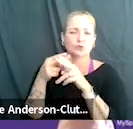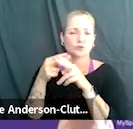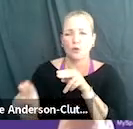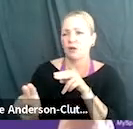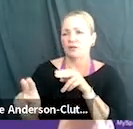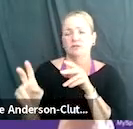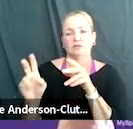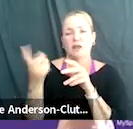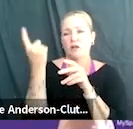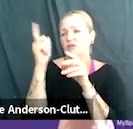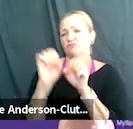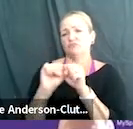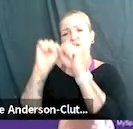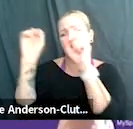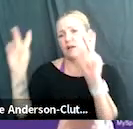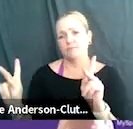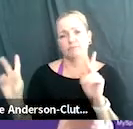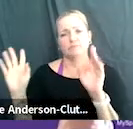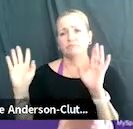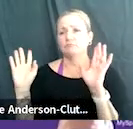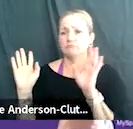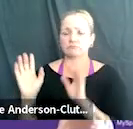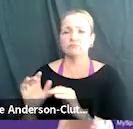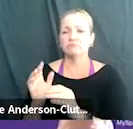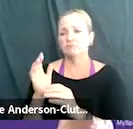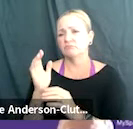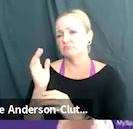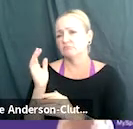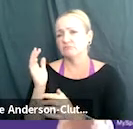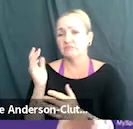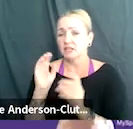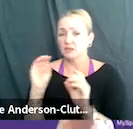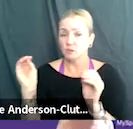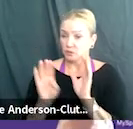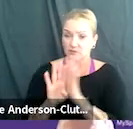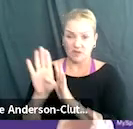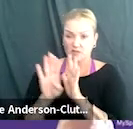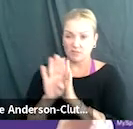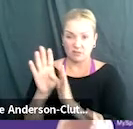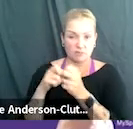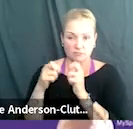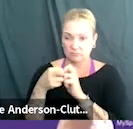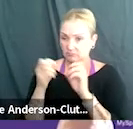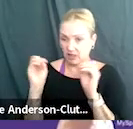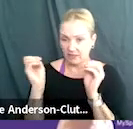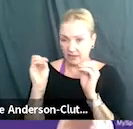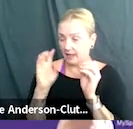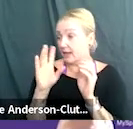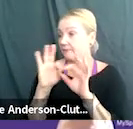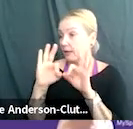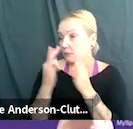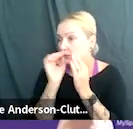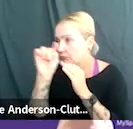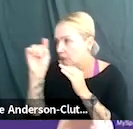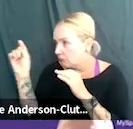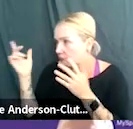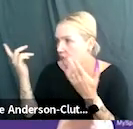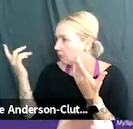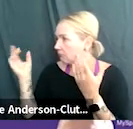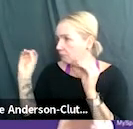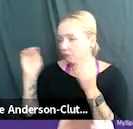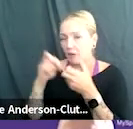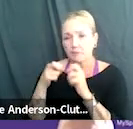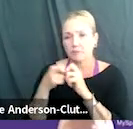But there was no other history of any developmental or mental health problems, and there was no family history of autism either.